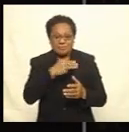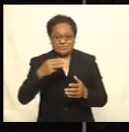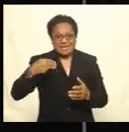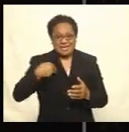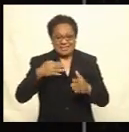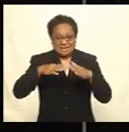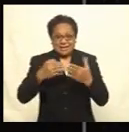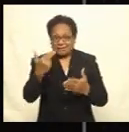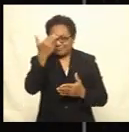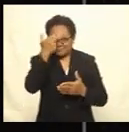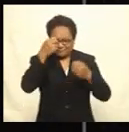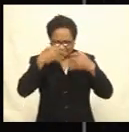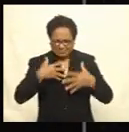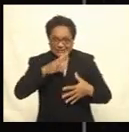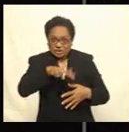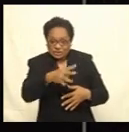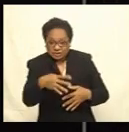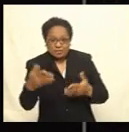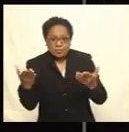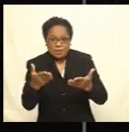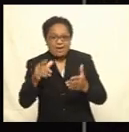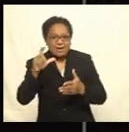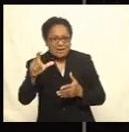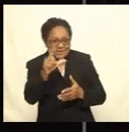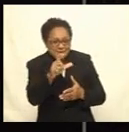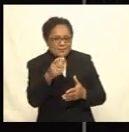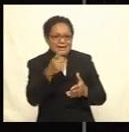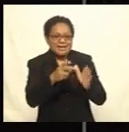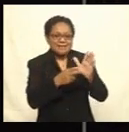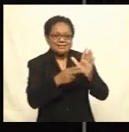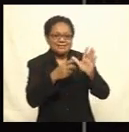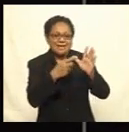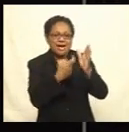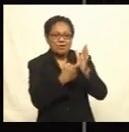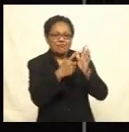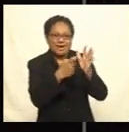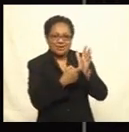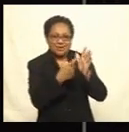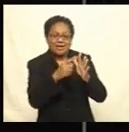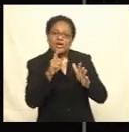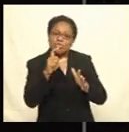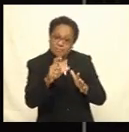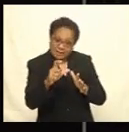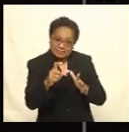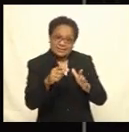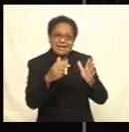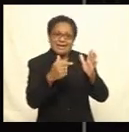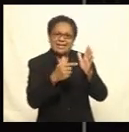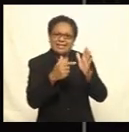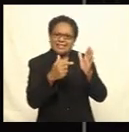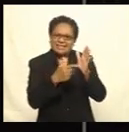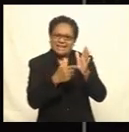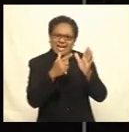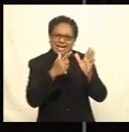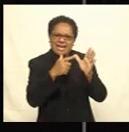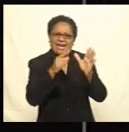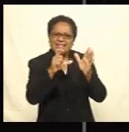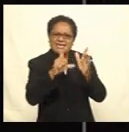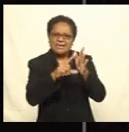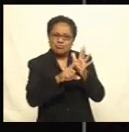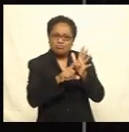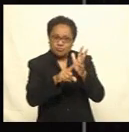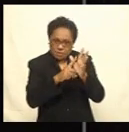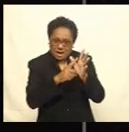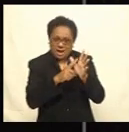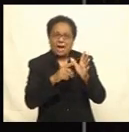in Cunningham and Narere, while 95% of Wainivula, Dombati, Tadirua and Makoi have been screened.